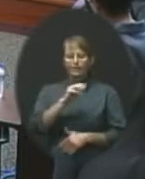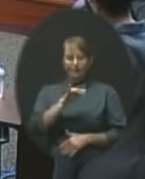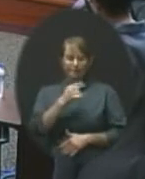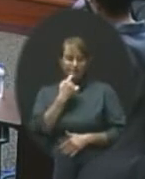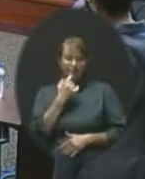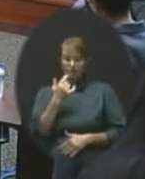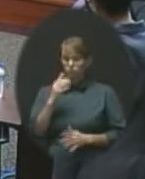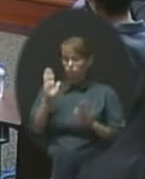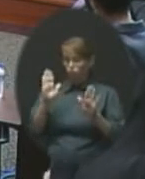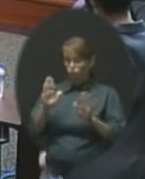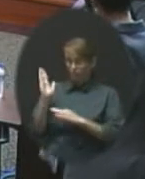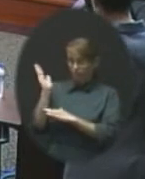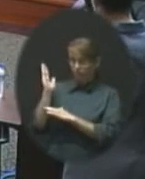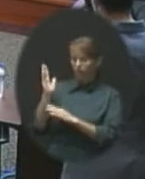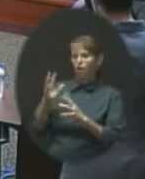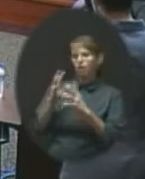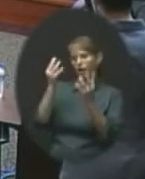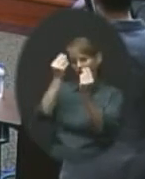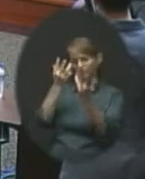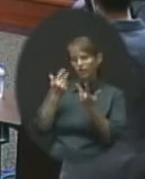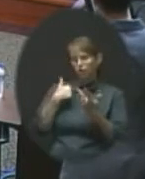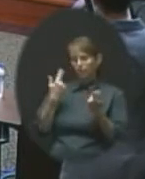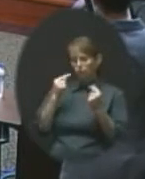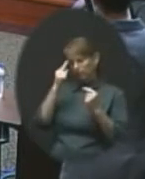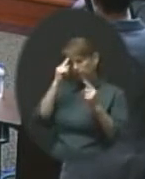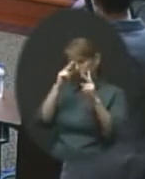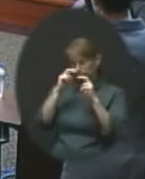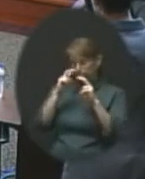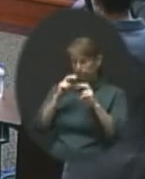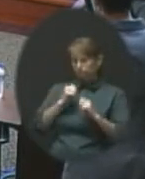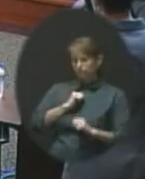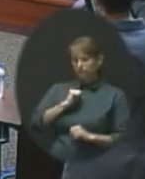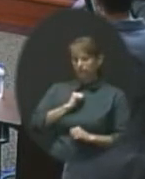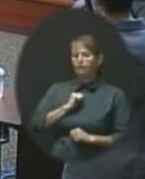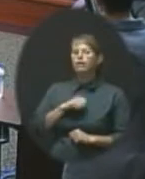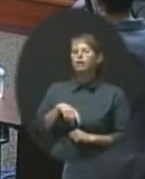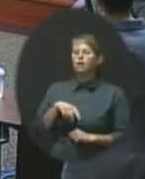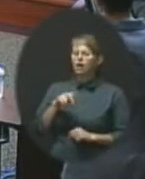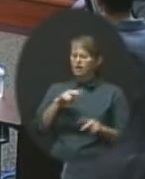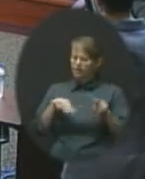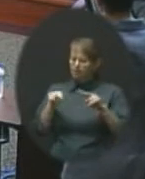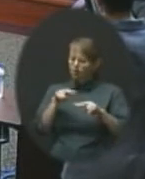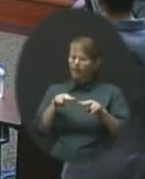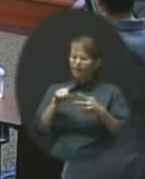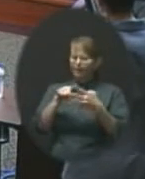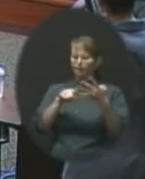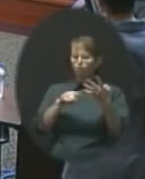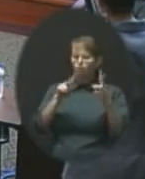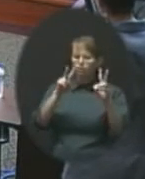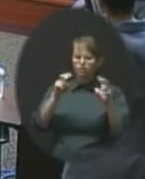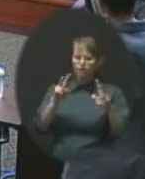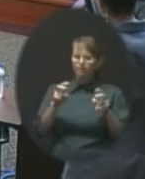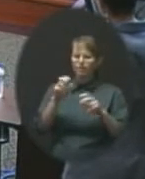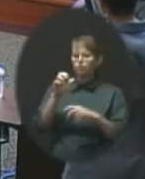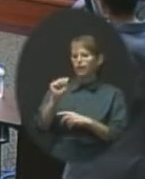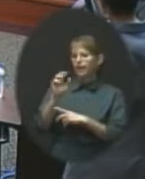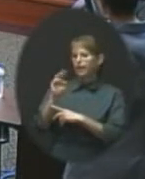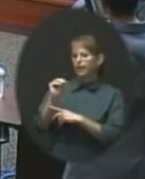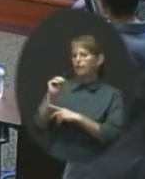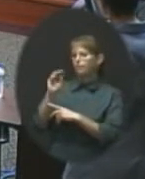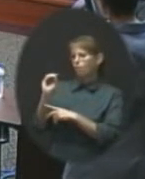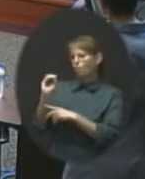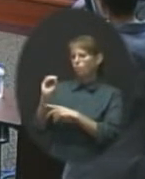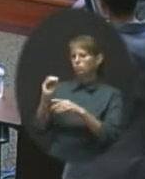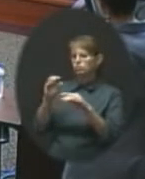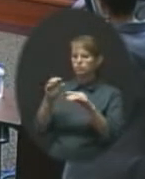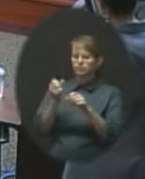understand. You know, as I'm looking through this and looking at the four different topics or the four different AMOs, mm-hmm. you know, I guess the part that, and